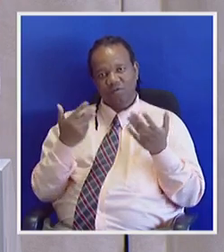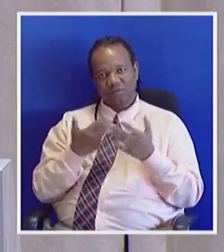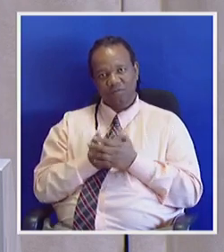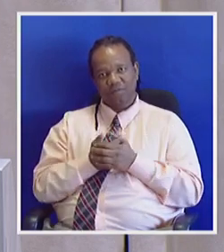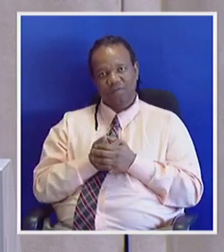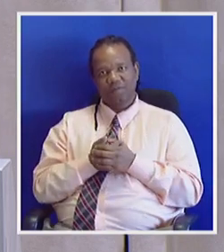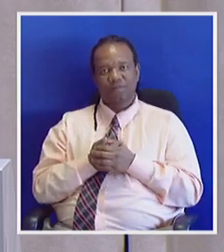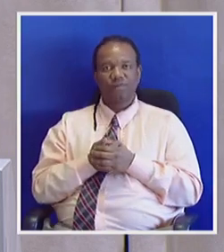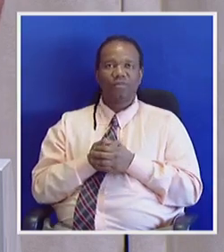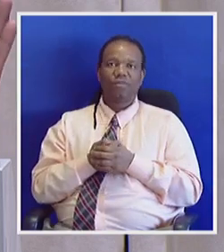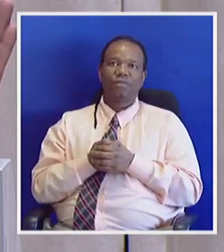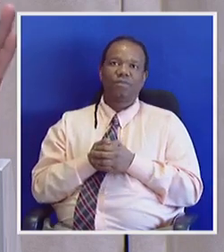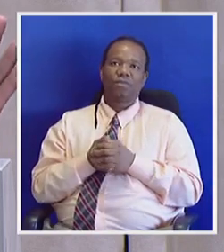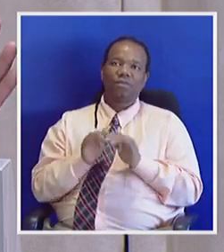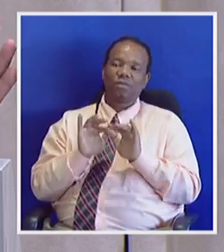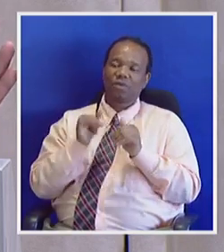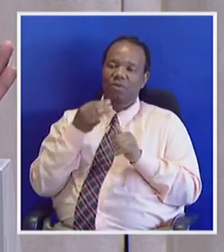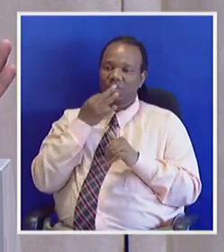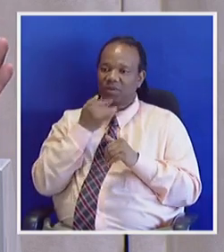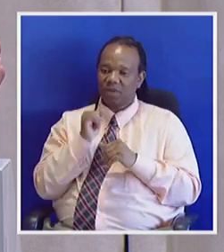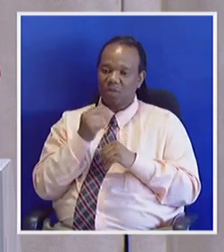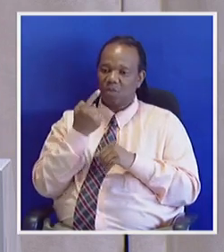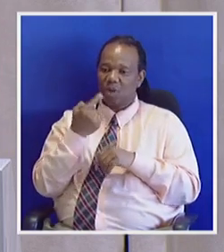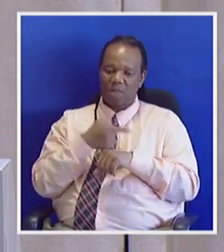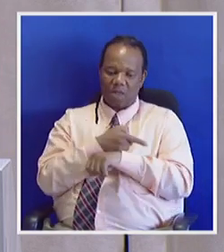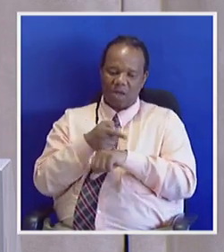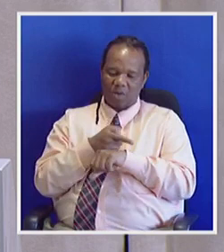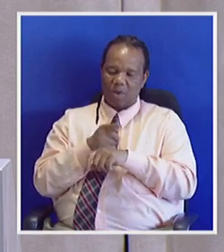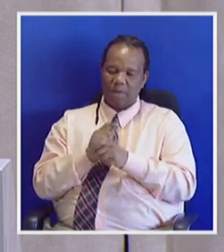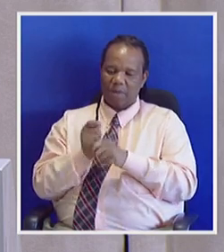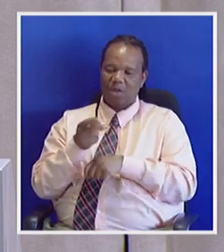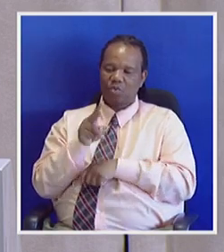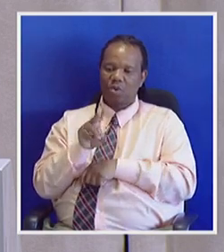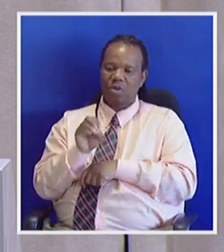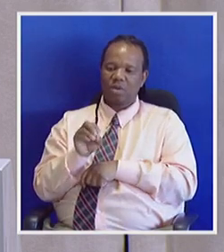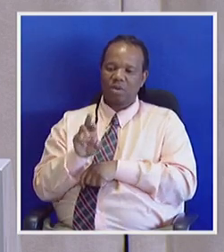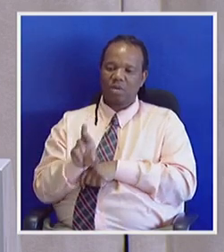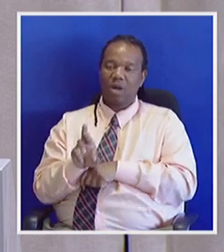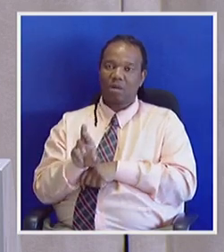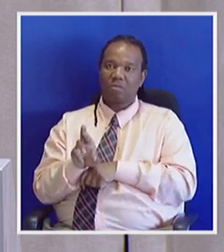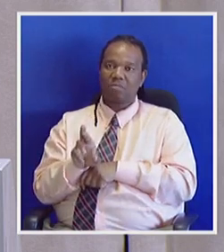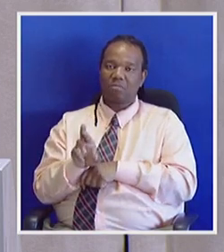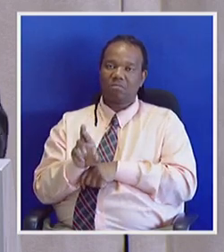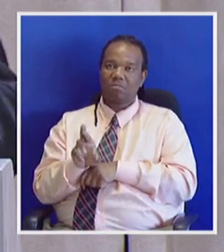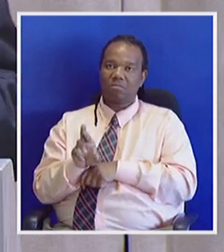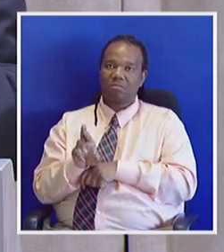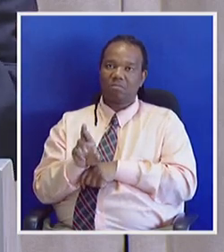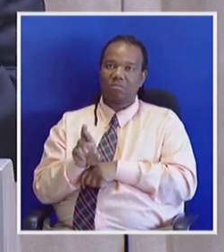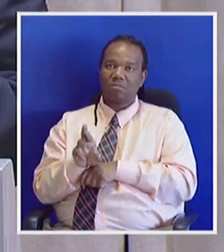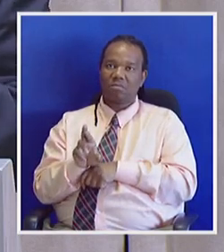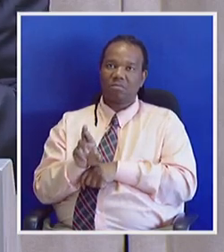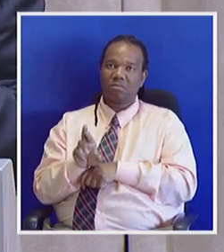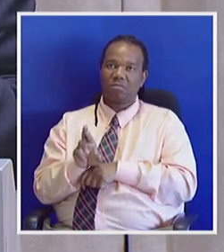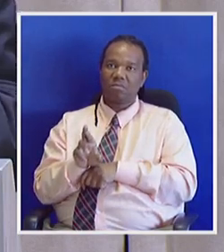crafting it as a 20 rand per hour was quite an inspired move, in that if